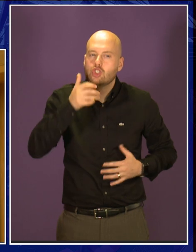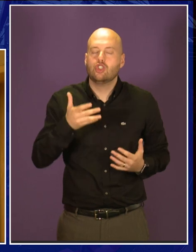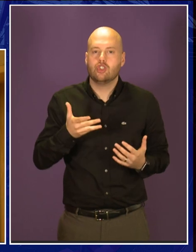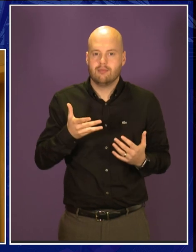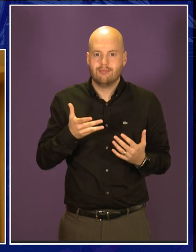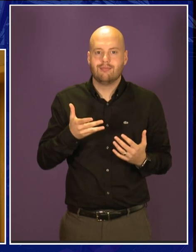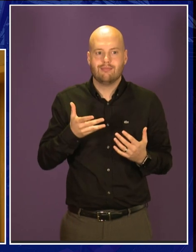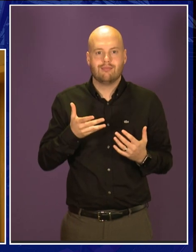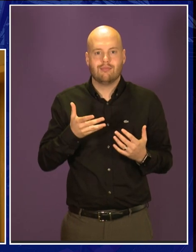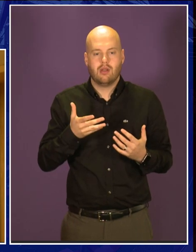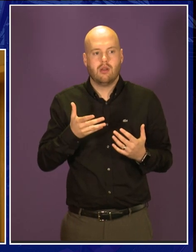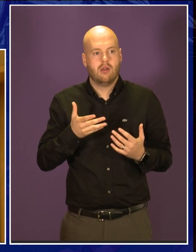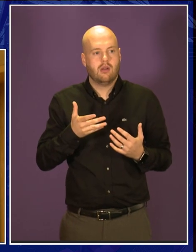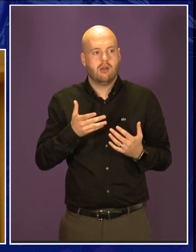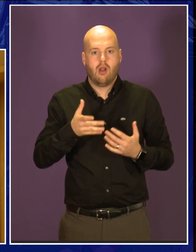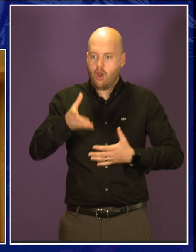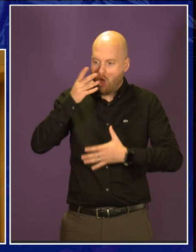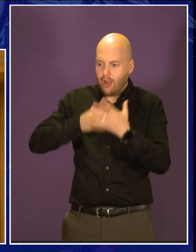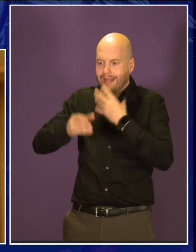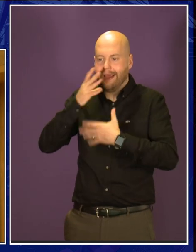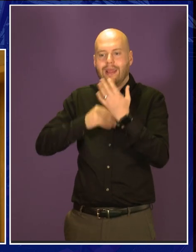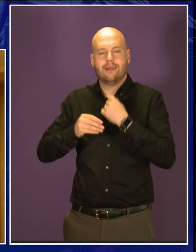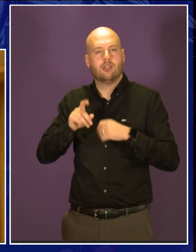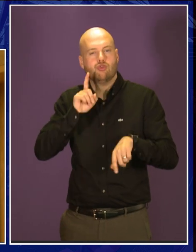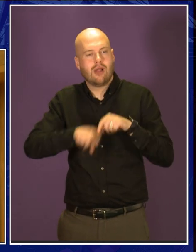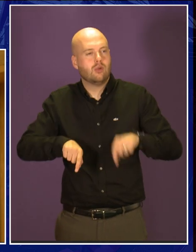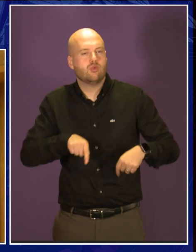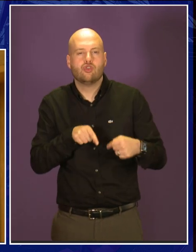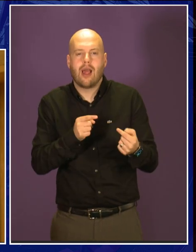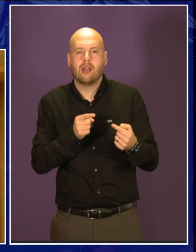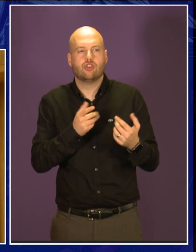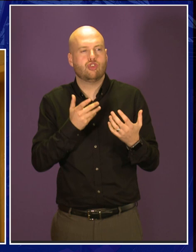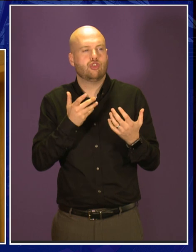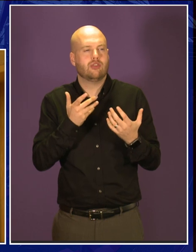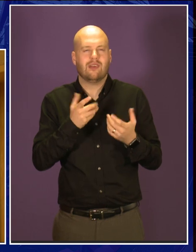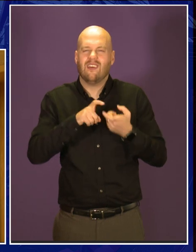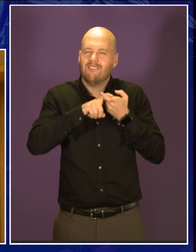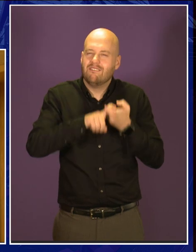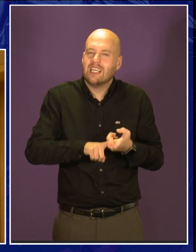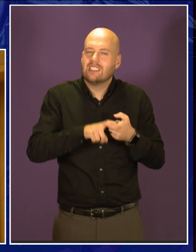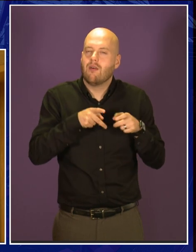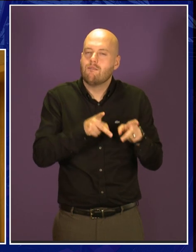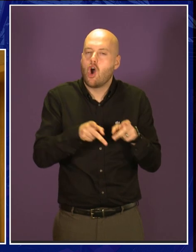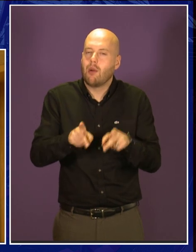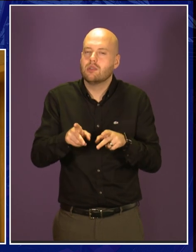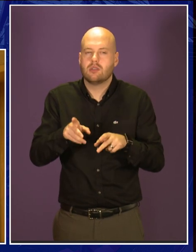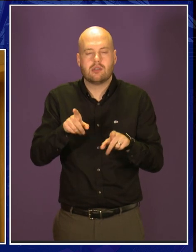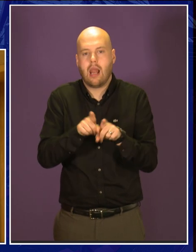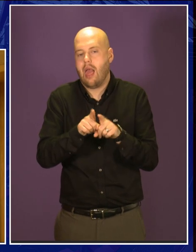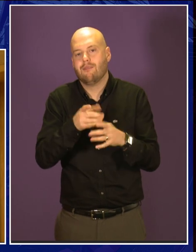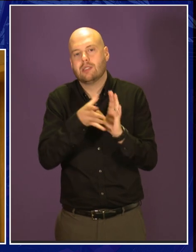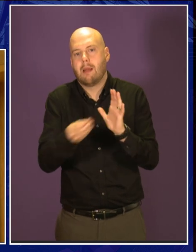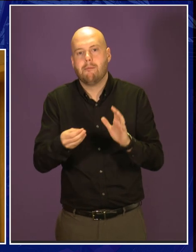learning and really trying to challenge these rigid, fixed forms of learning in